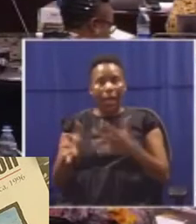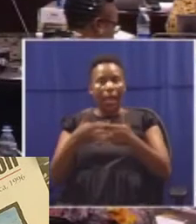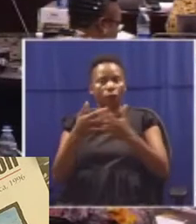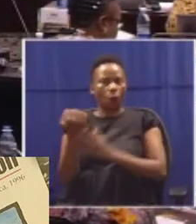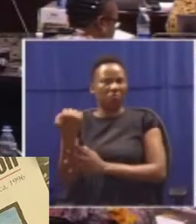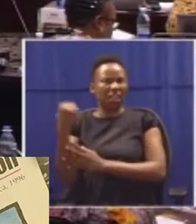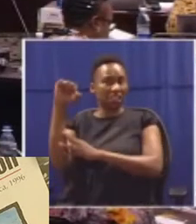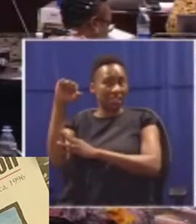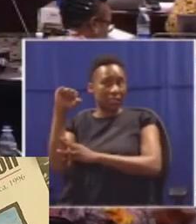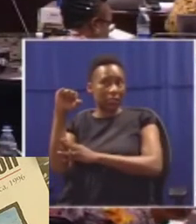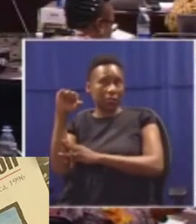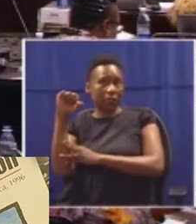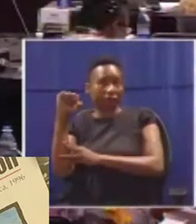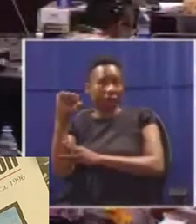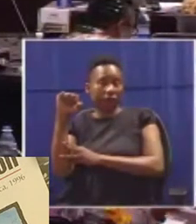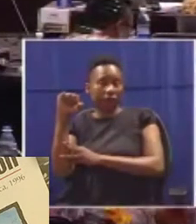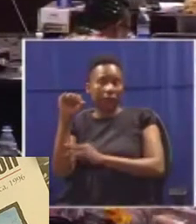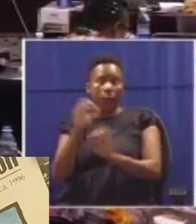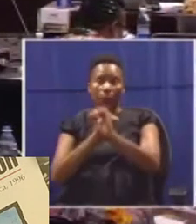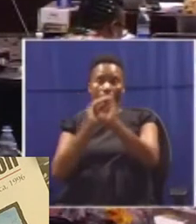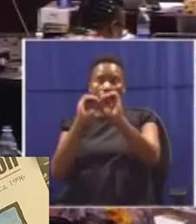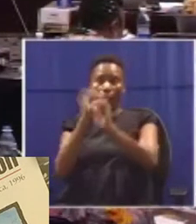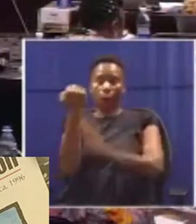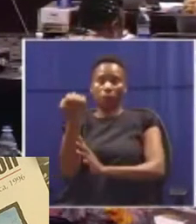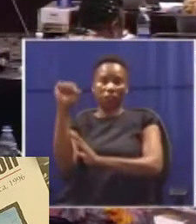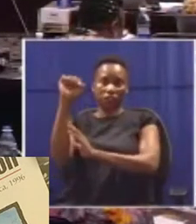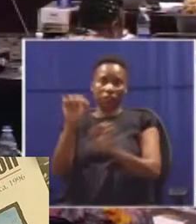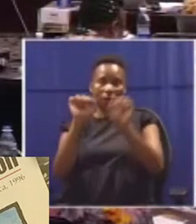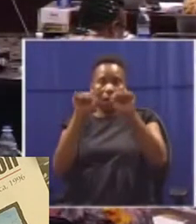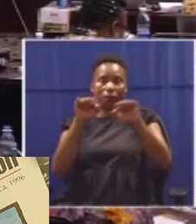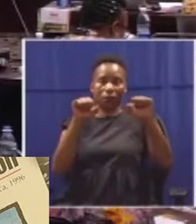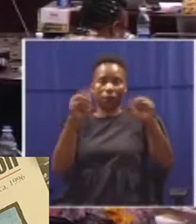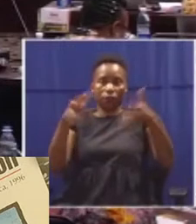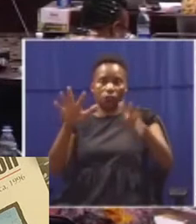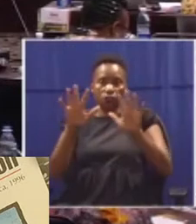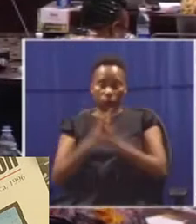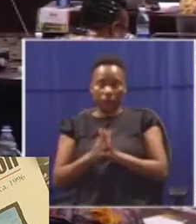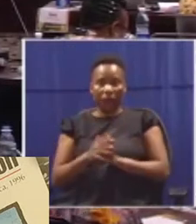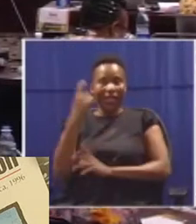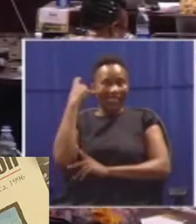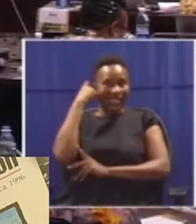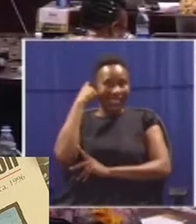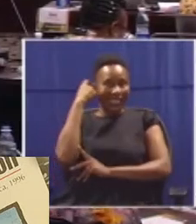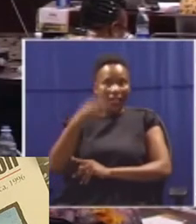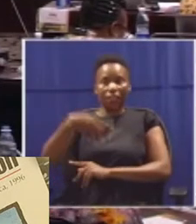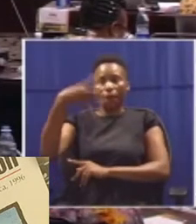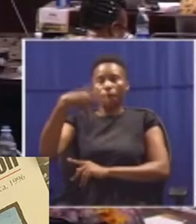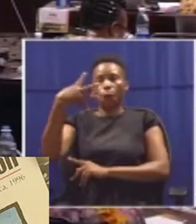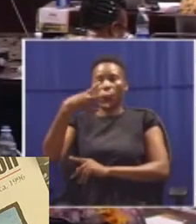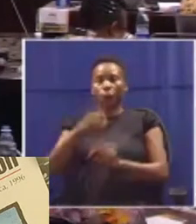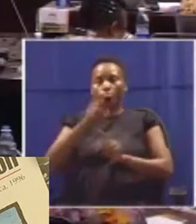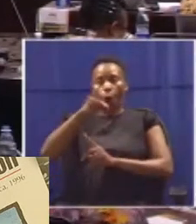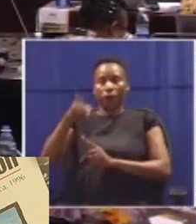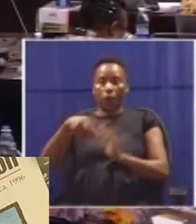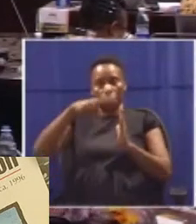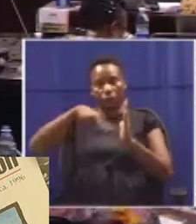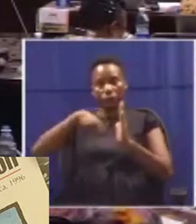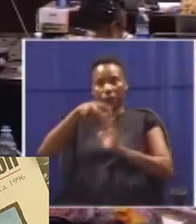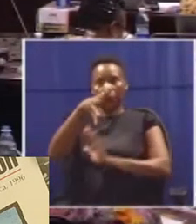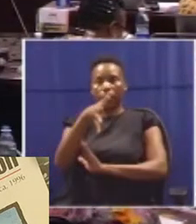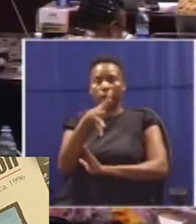objections? There's no objections, agreed to. The Secretary will read the fourth order.